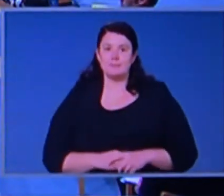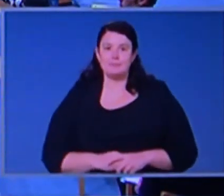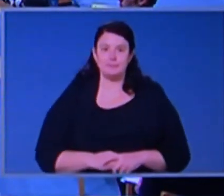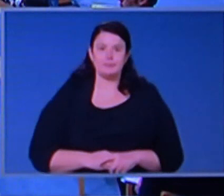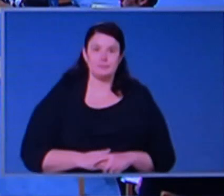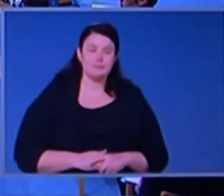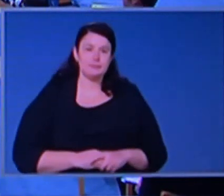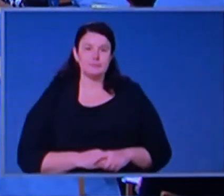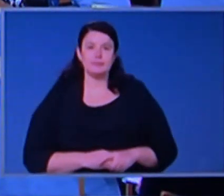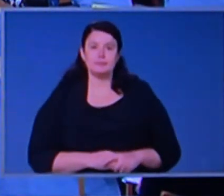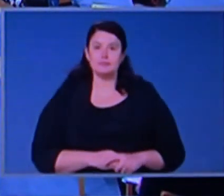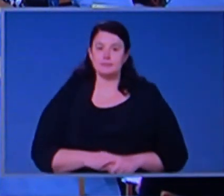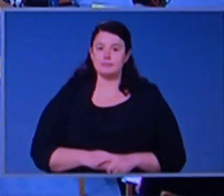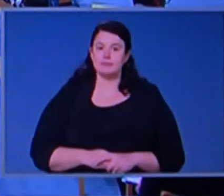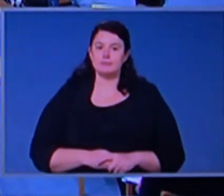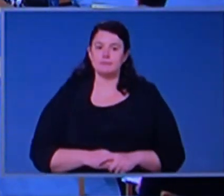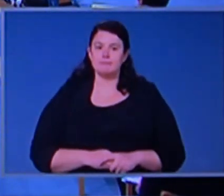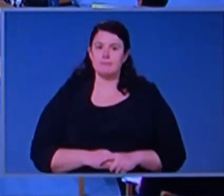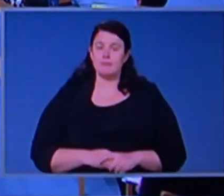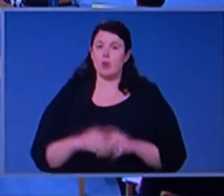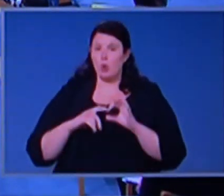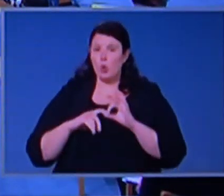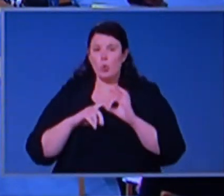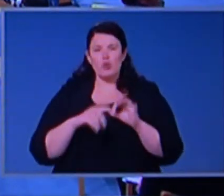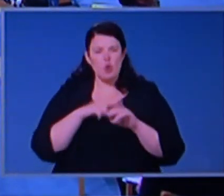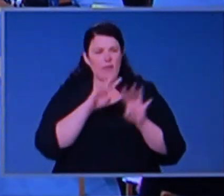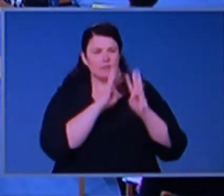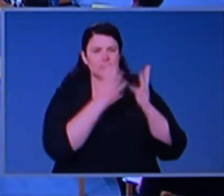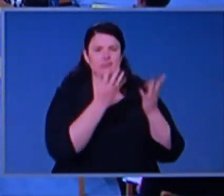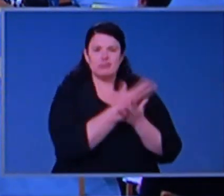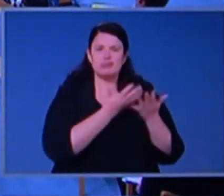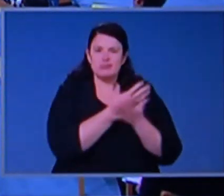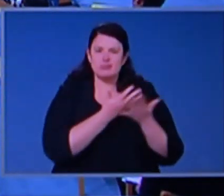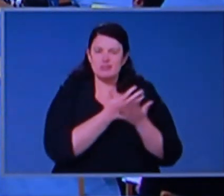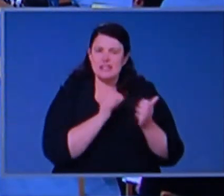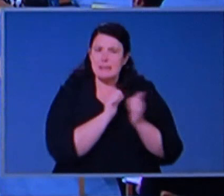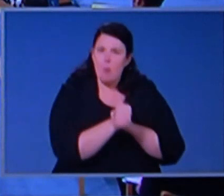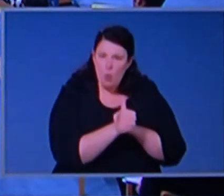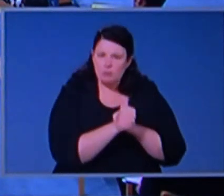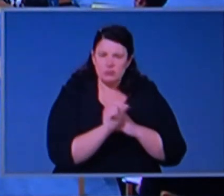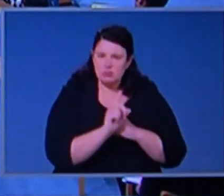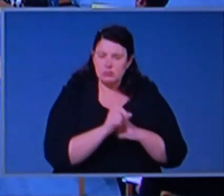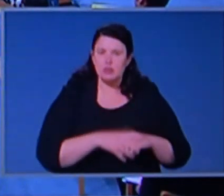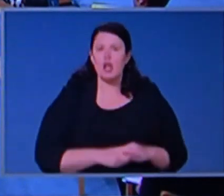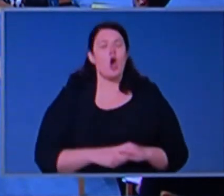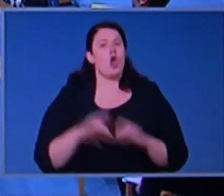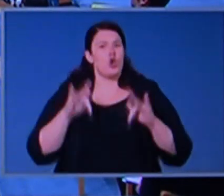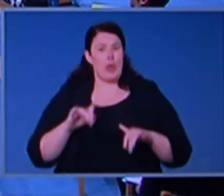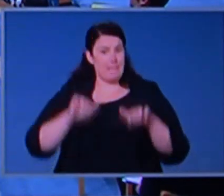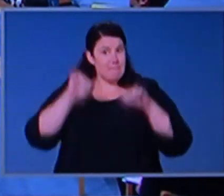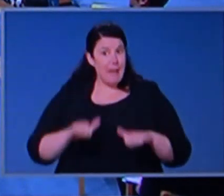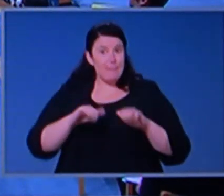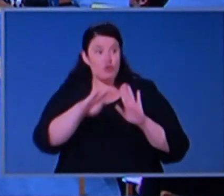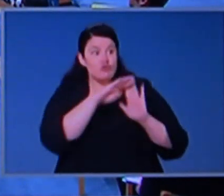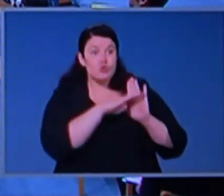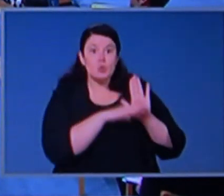You mentioned the National Cabinet agreed on some principles around sport and that we would develop them, and that's the work that's underway now. Okay. Yep. Can you give